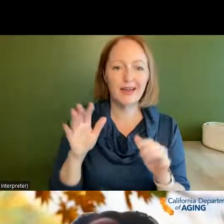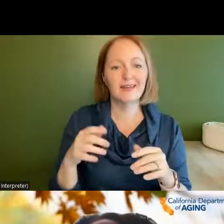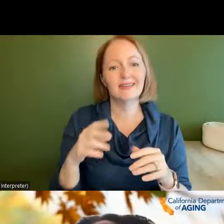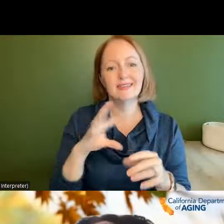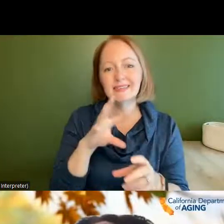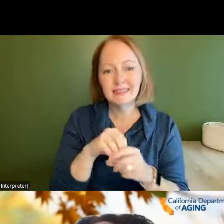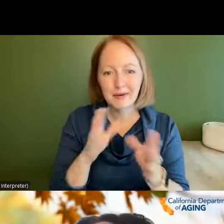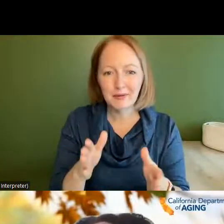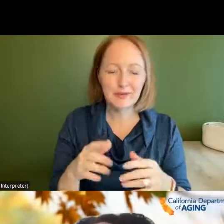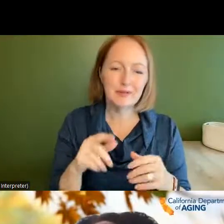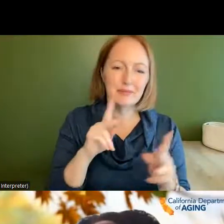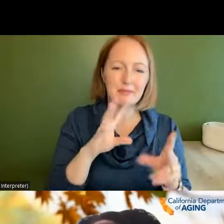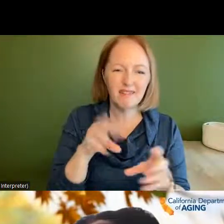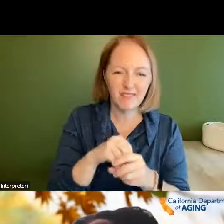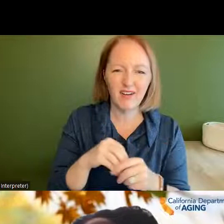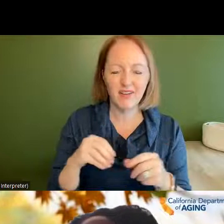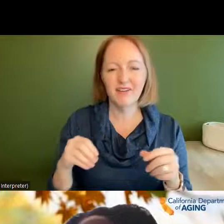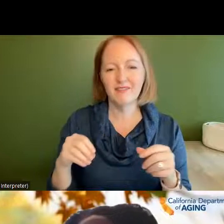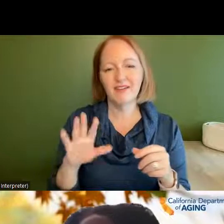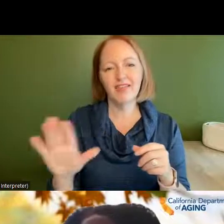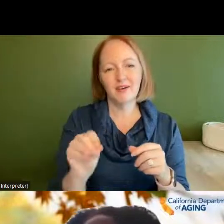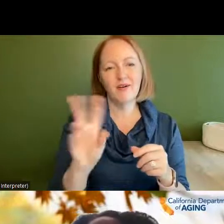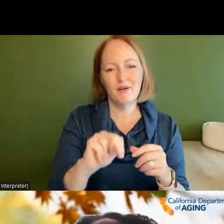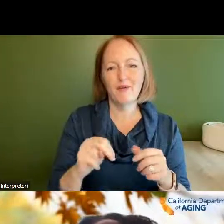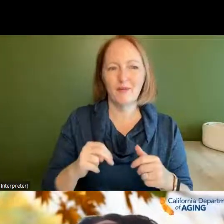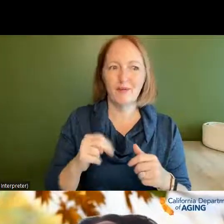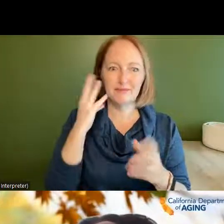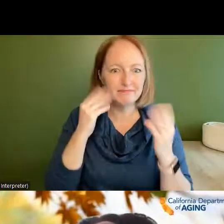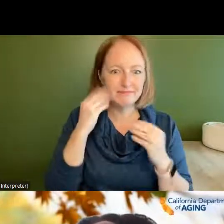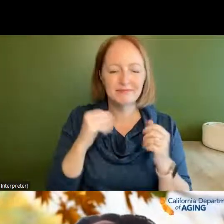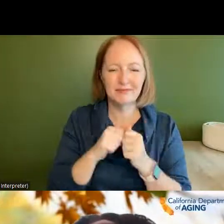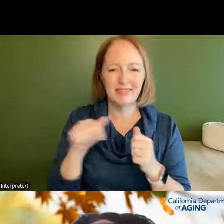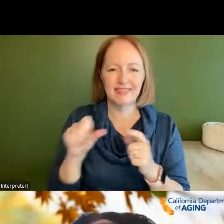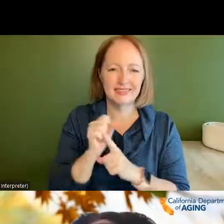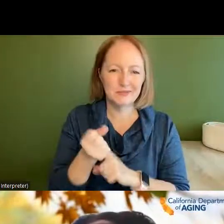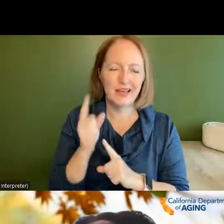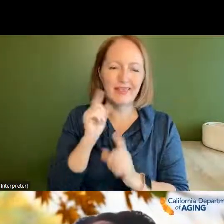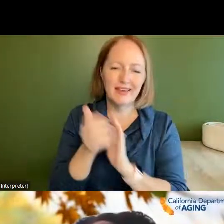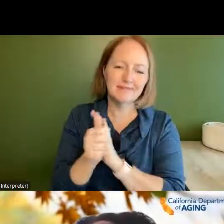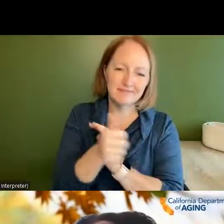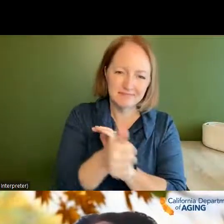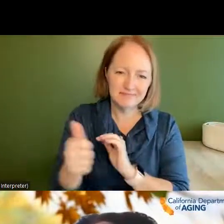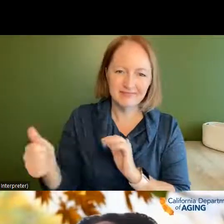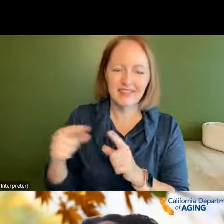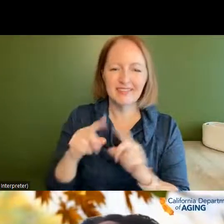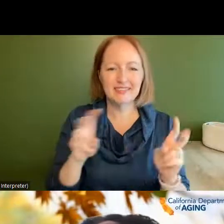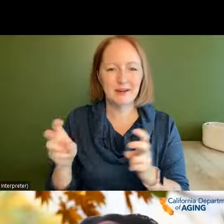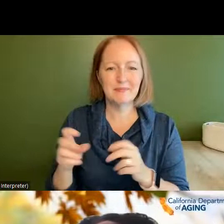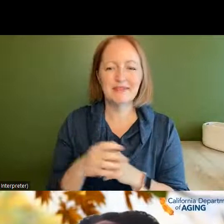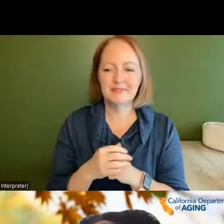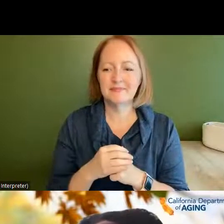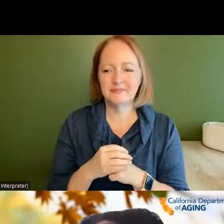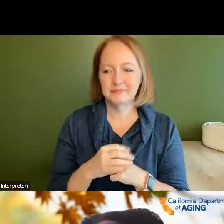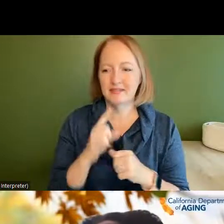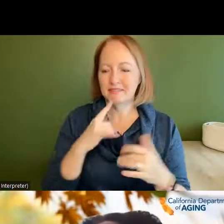stakeholders that have their own kind of lived experiences and expertise on this topic. And I'm